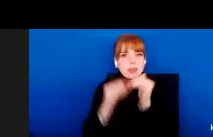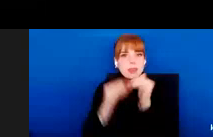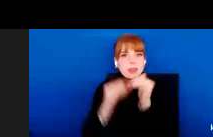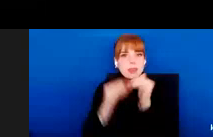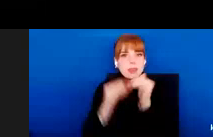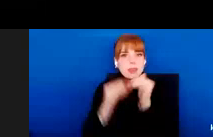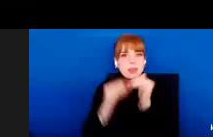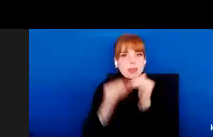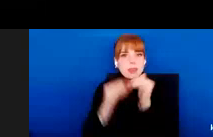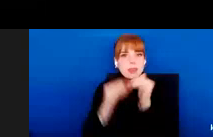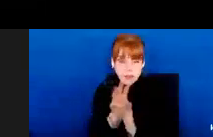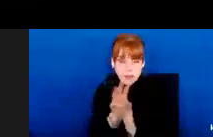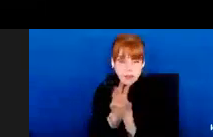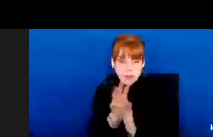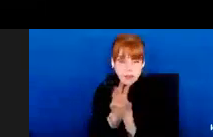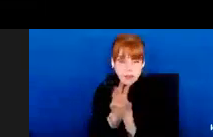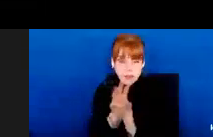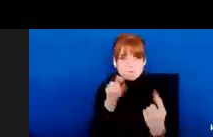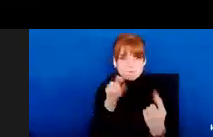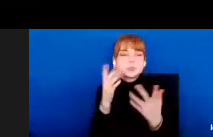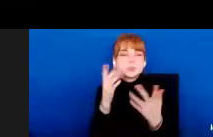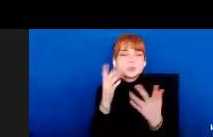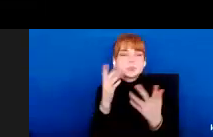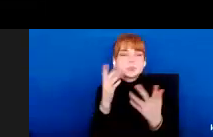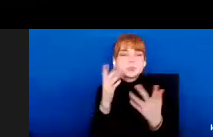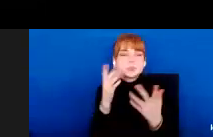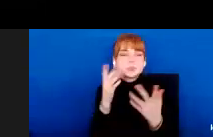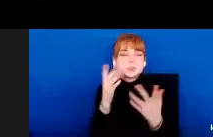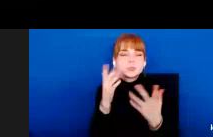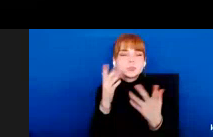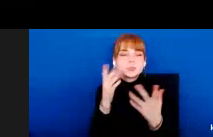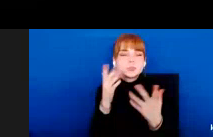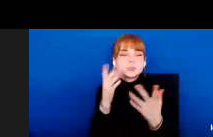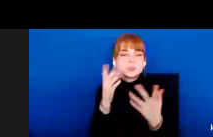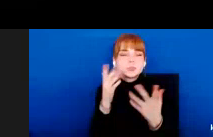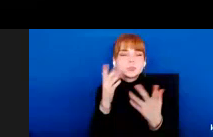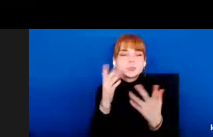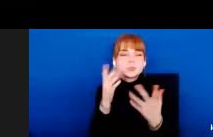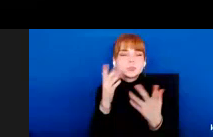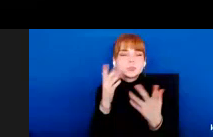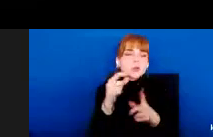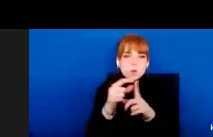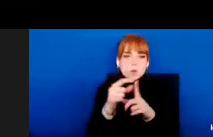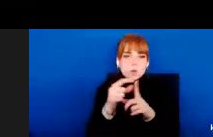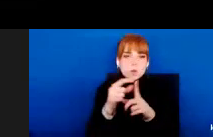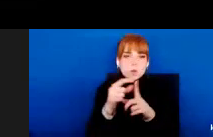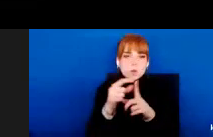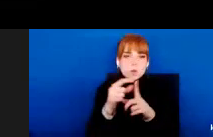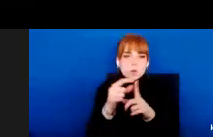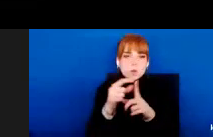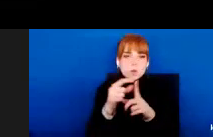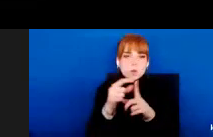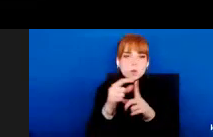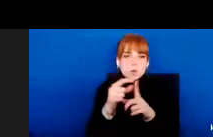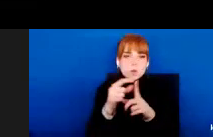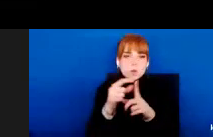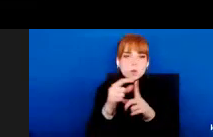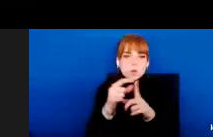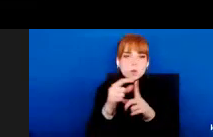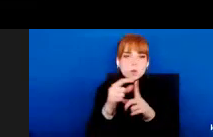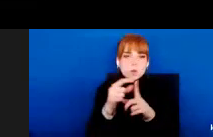like, sometimes you hear the term toast for a type of message that pops up, and then after a while, pops back down